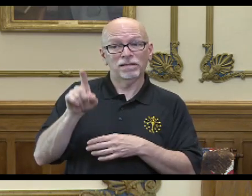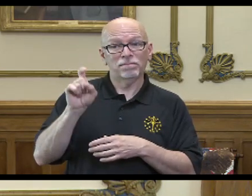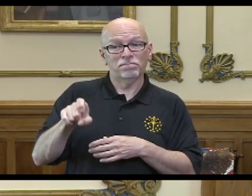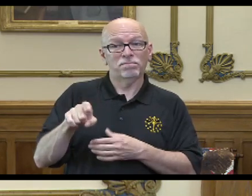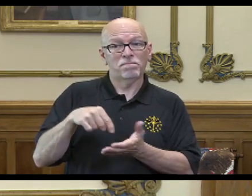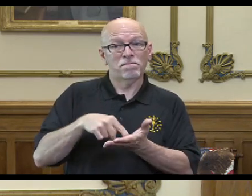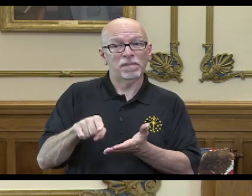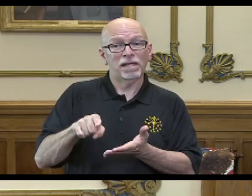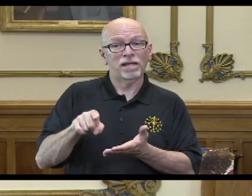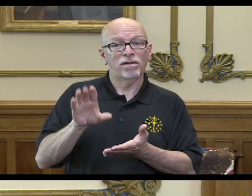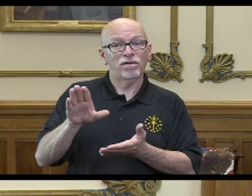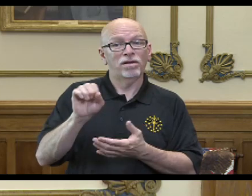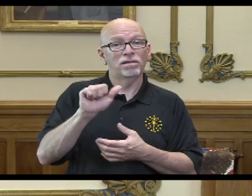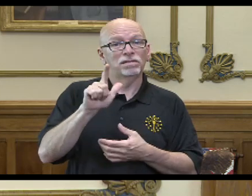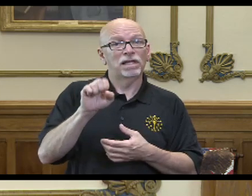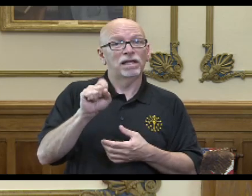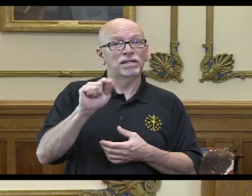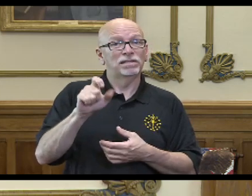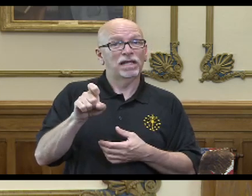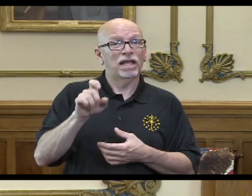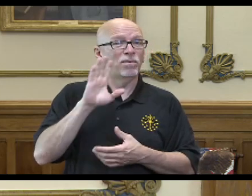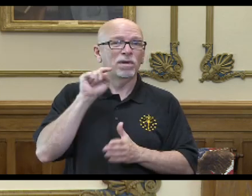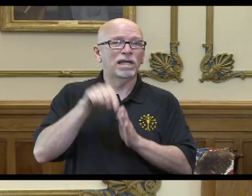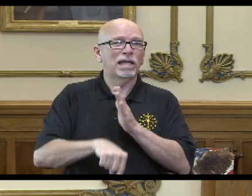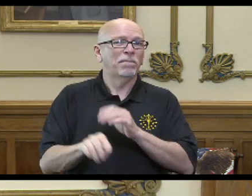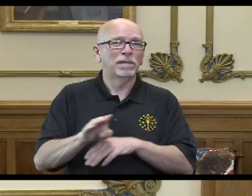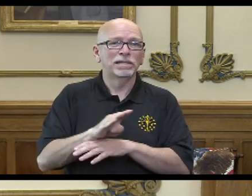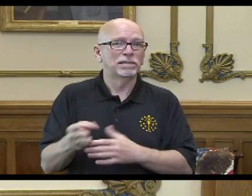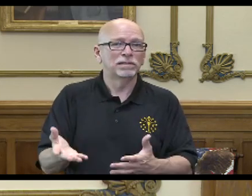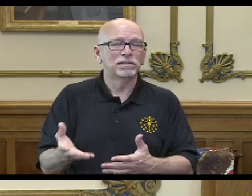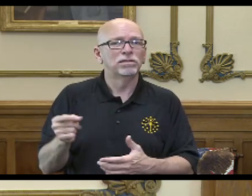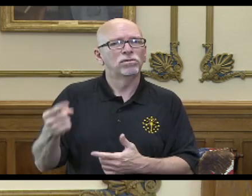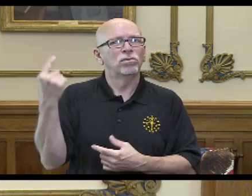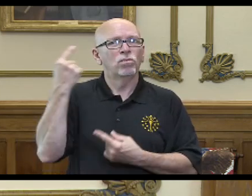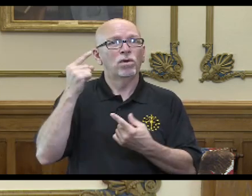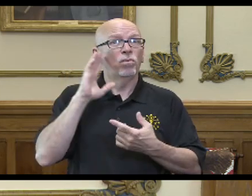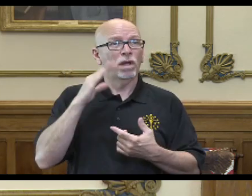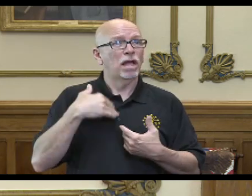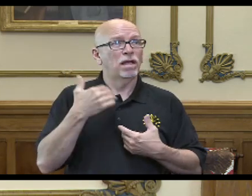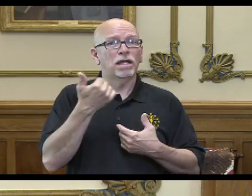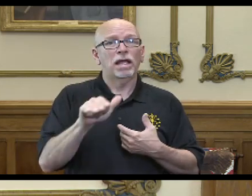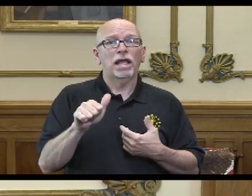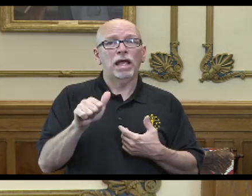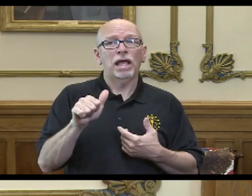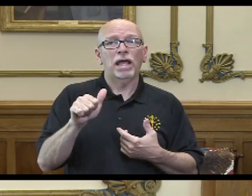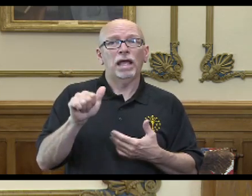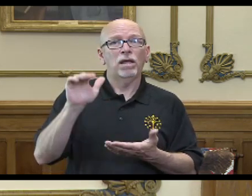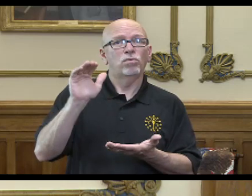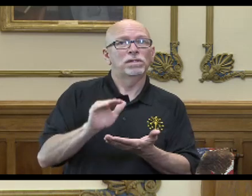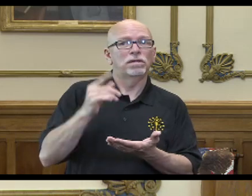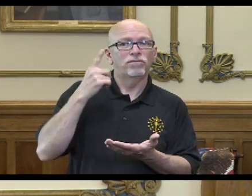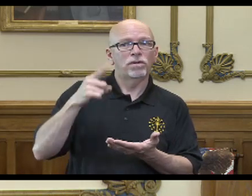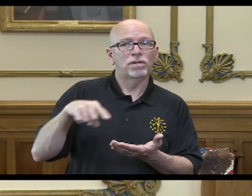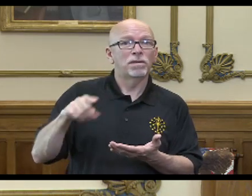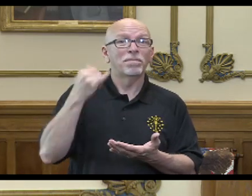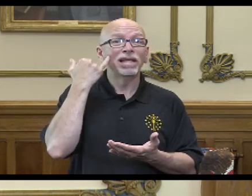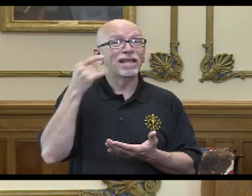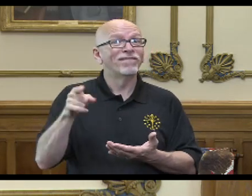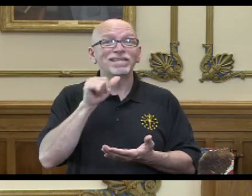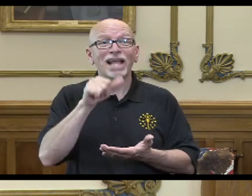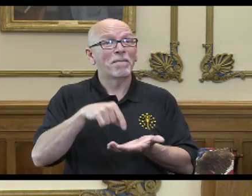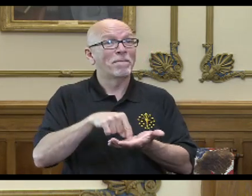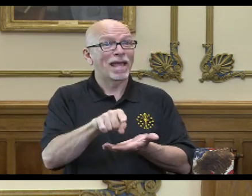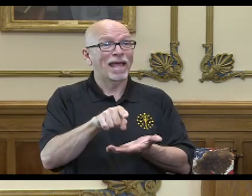their sales tax, it will kill their business. And they wondered if there's going to be any relief, or if they didn't pay